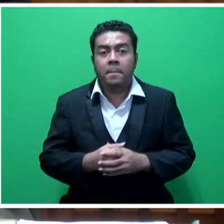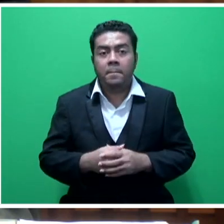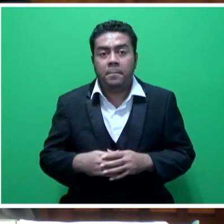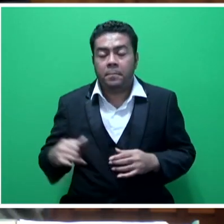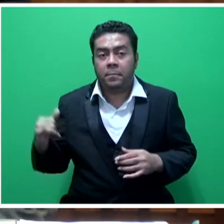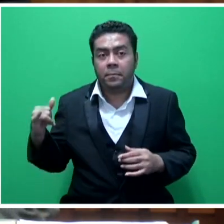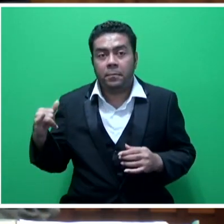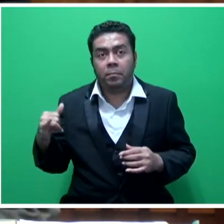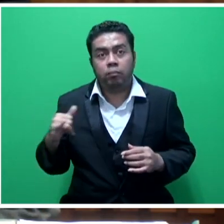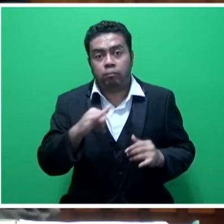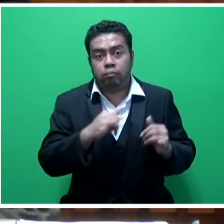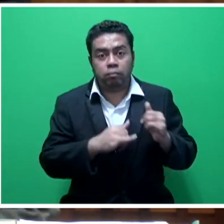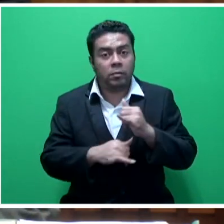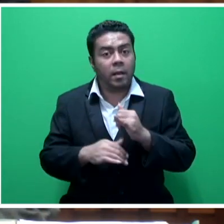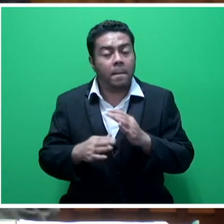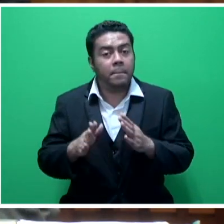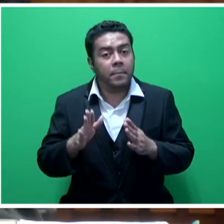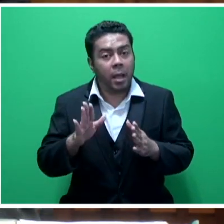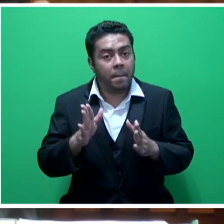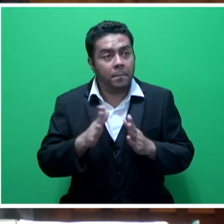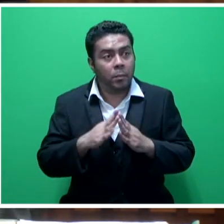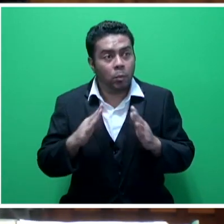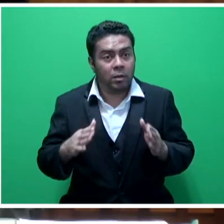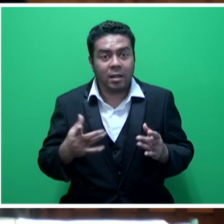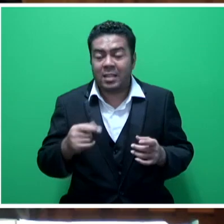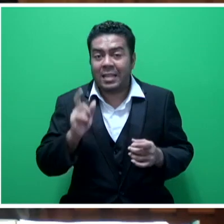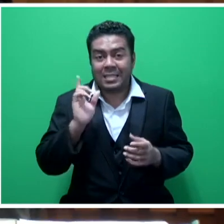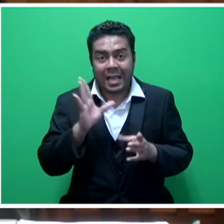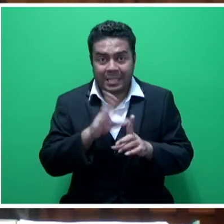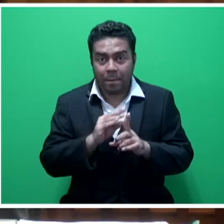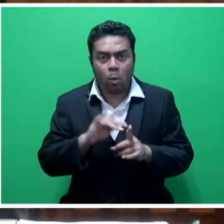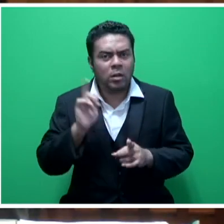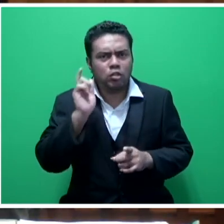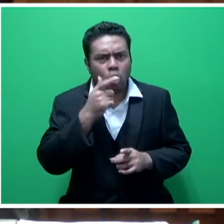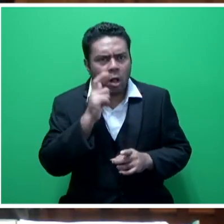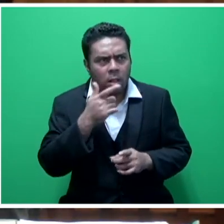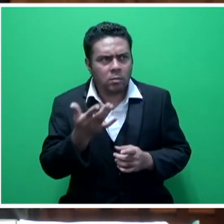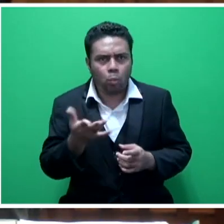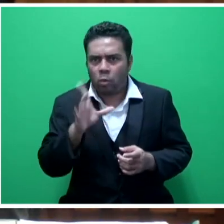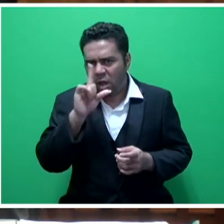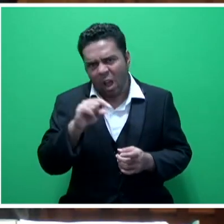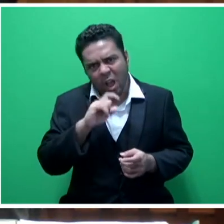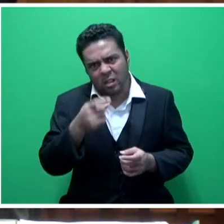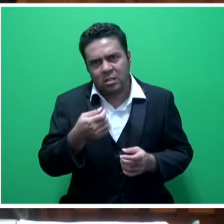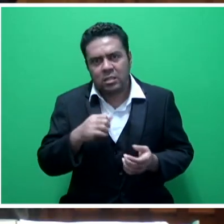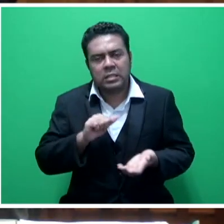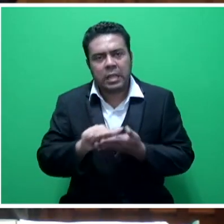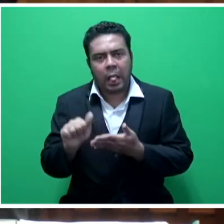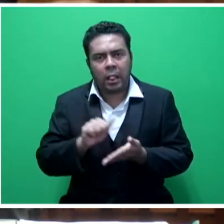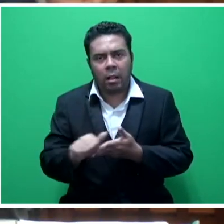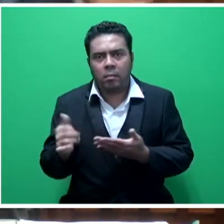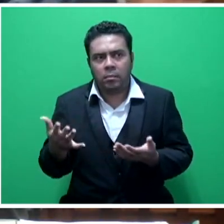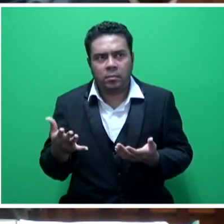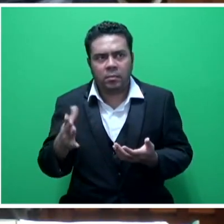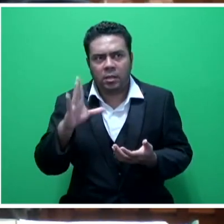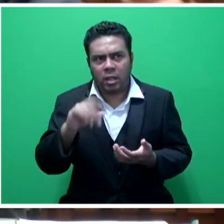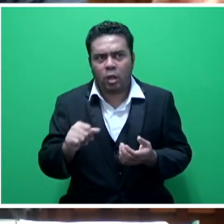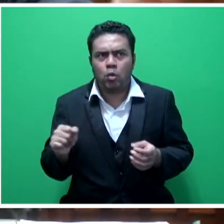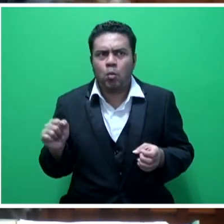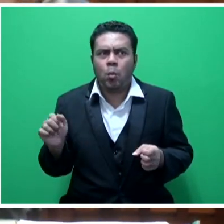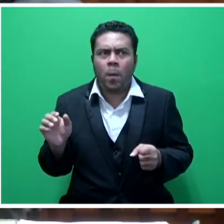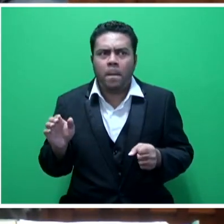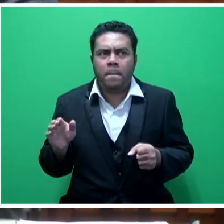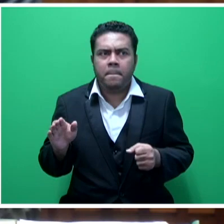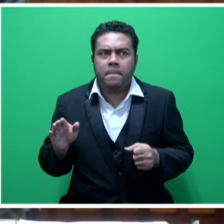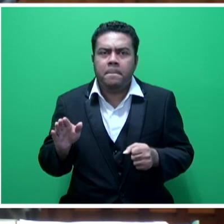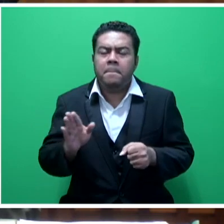get duty-free access to all these goods, for example, chocolates, they said we no longer can sell because nobody's coming through. Can you make it duty-free for us